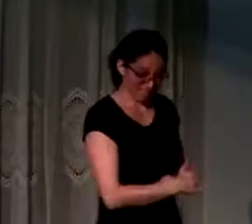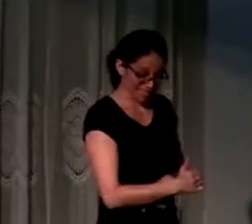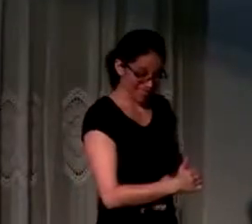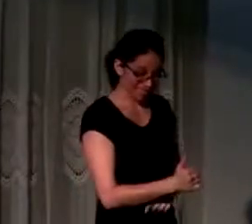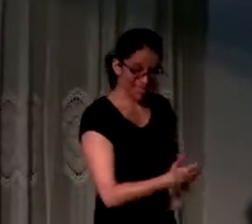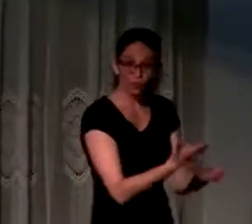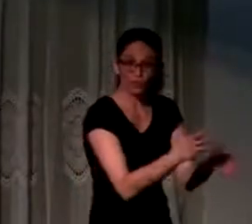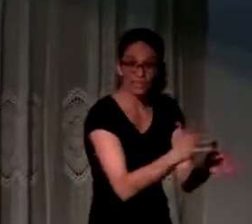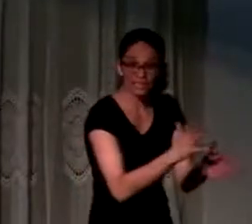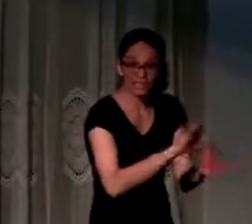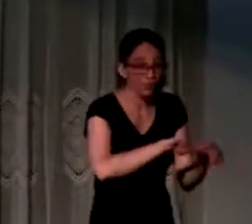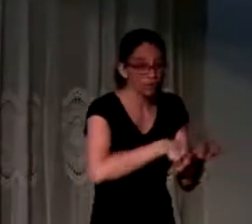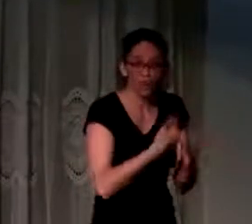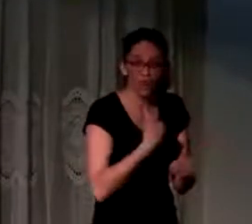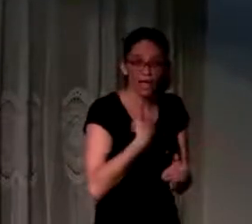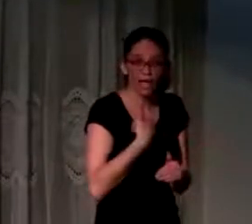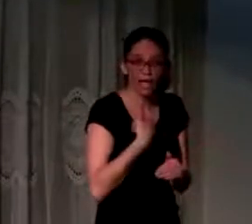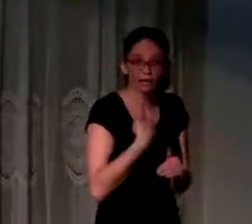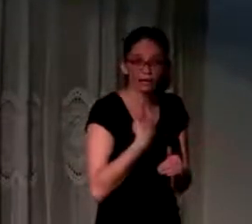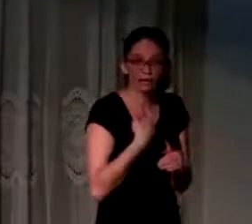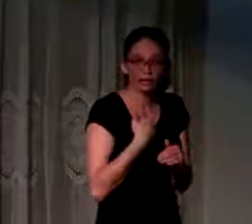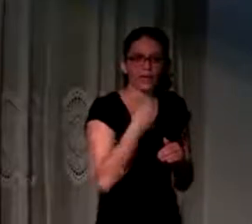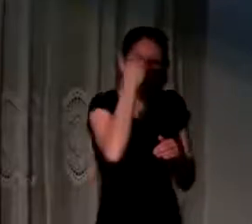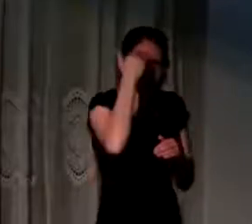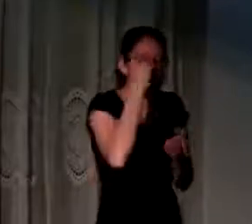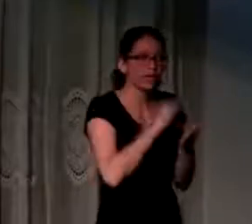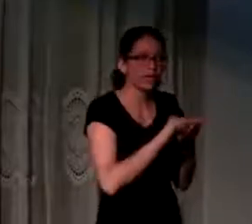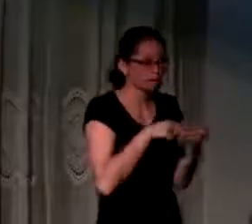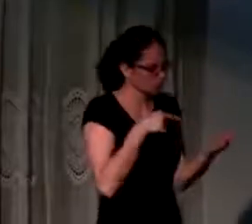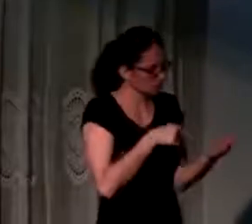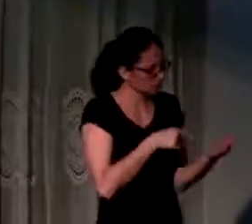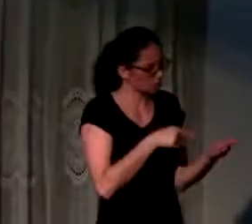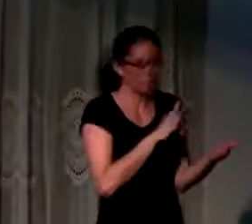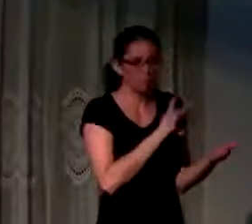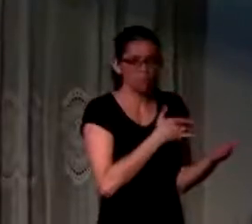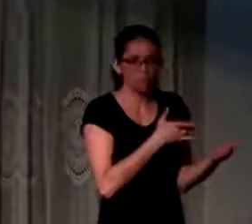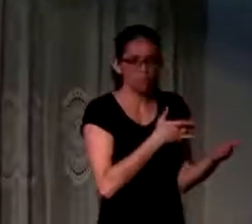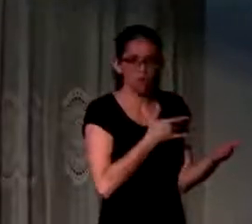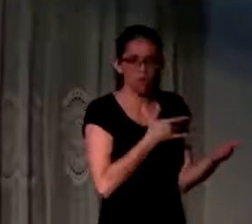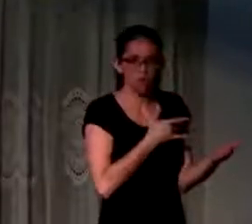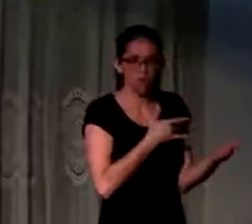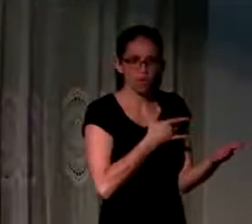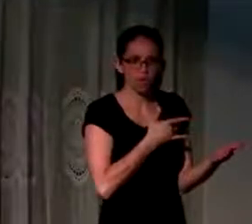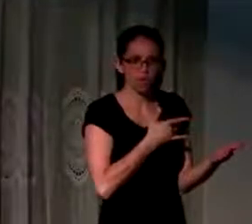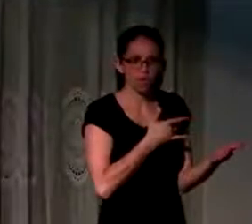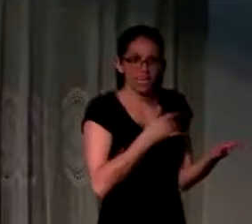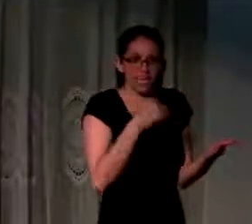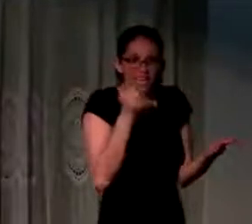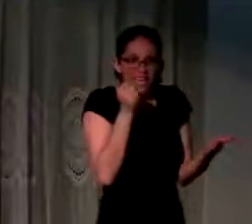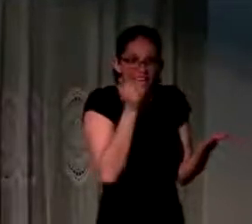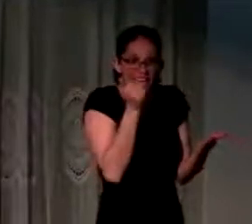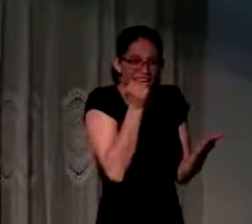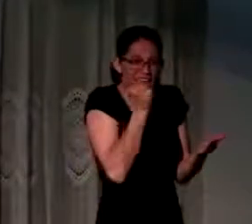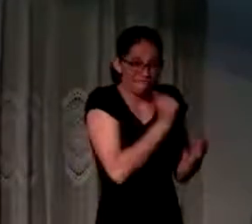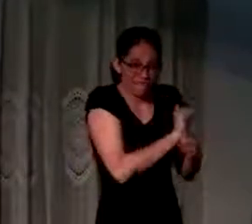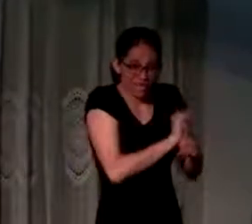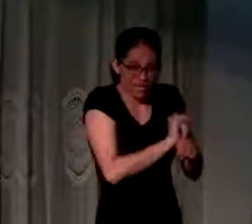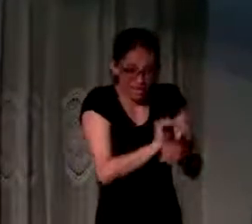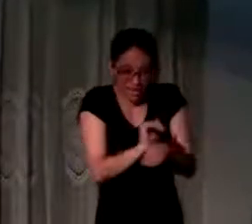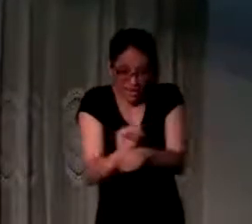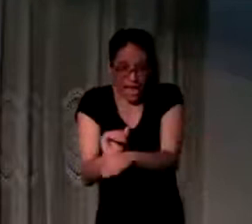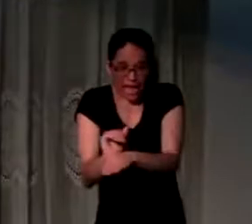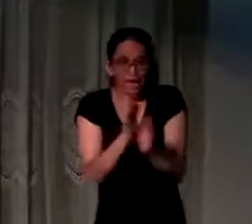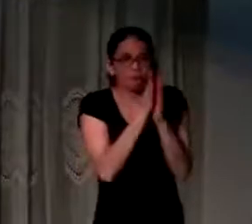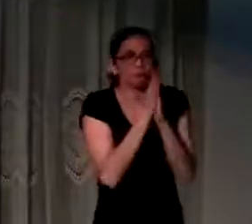that? But I had this little verse that grabbed my heart, and I prayed every night for more